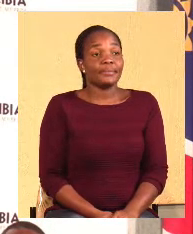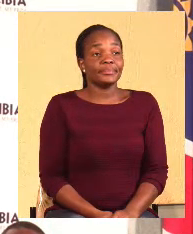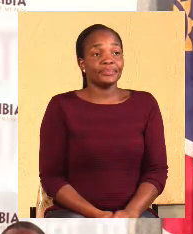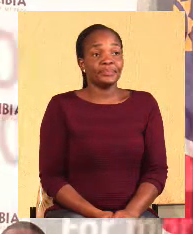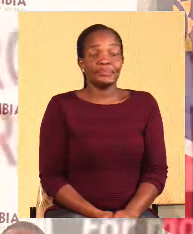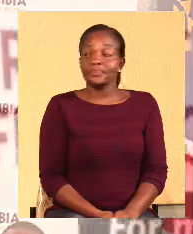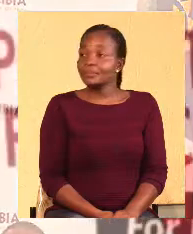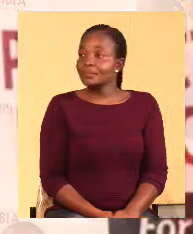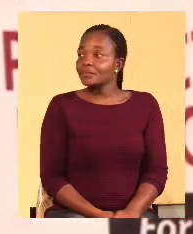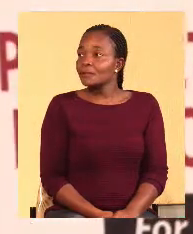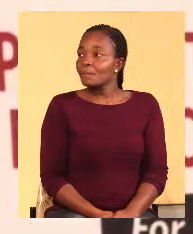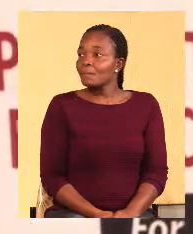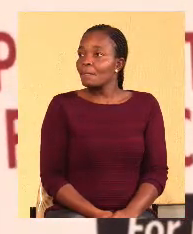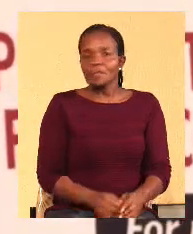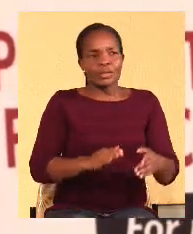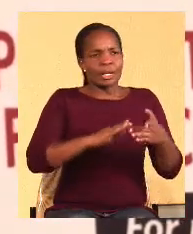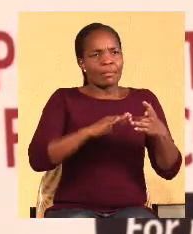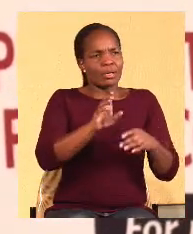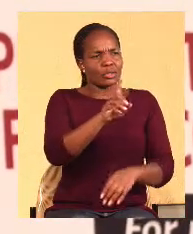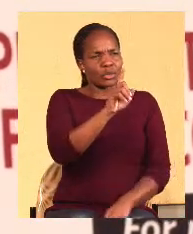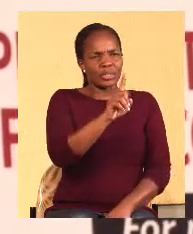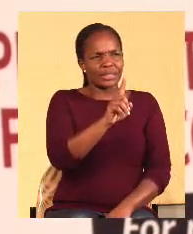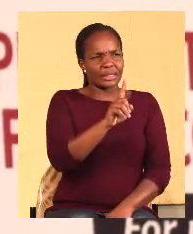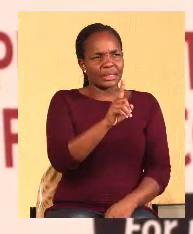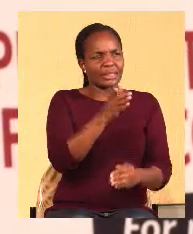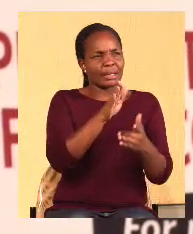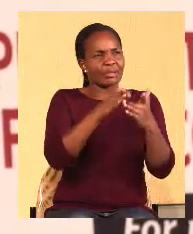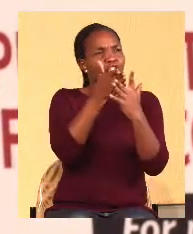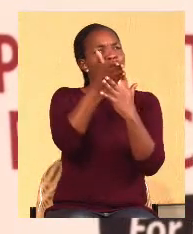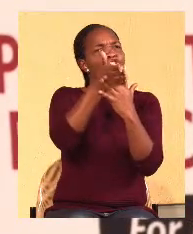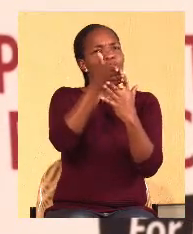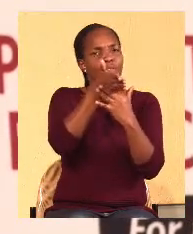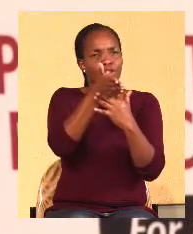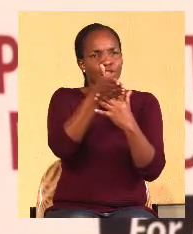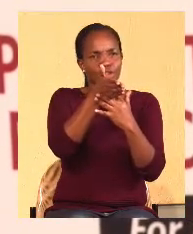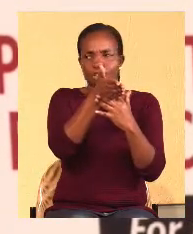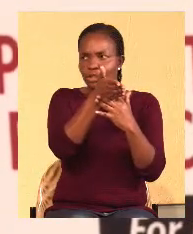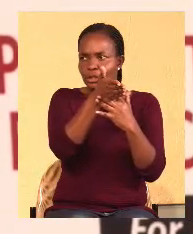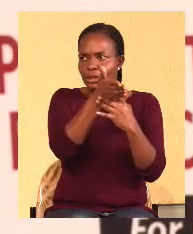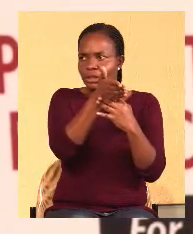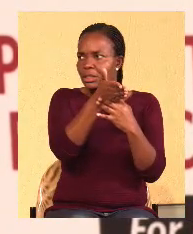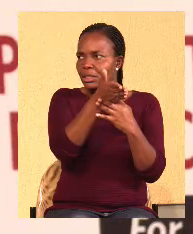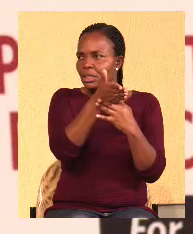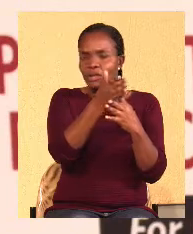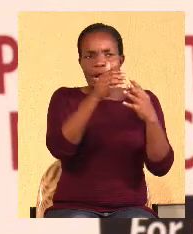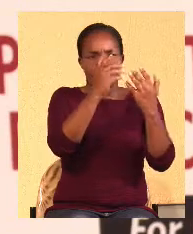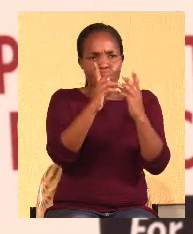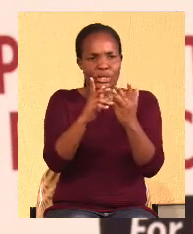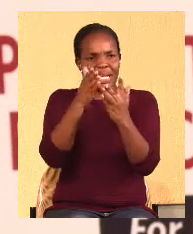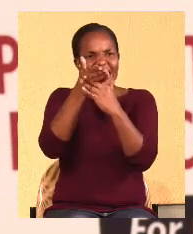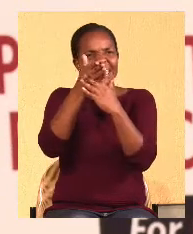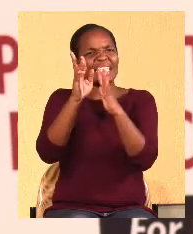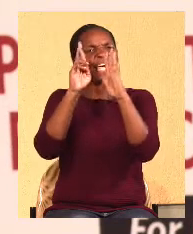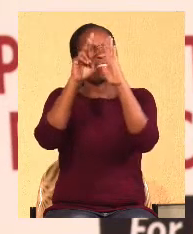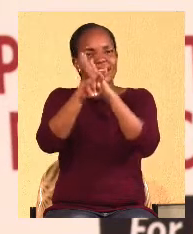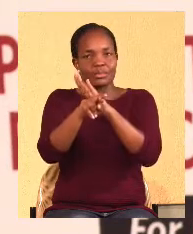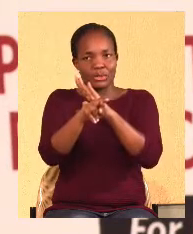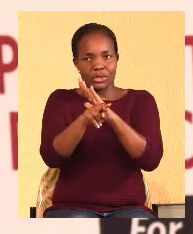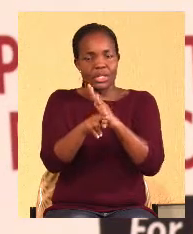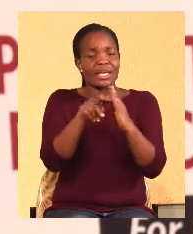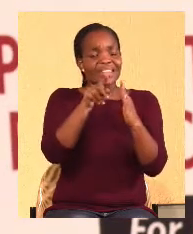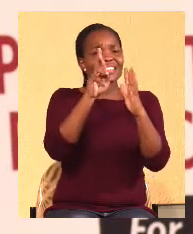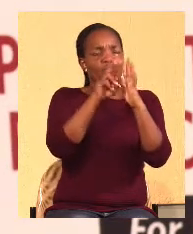Okay. On the question of accessibility of the situational report, we share this